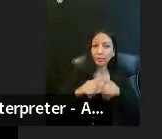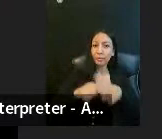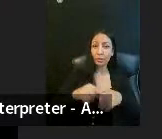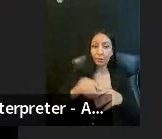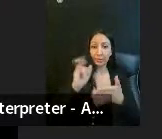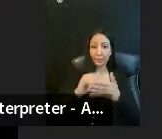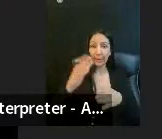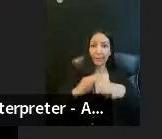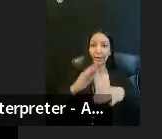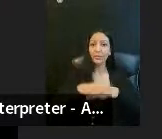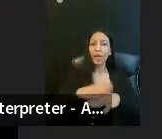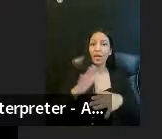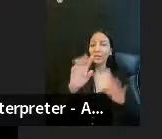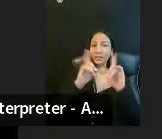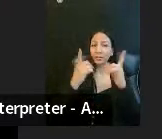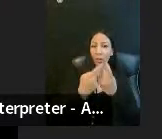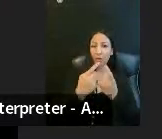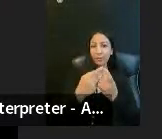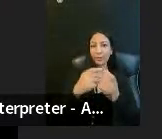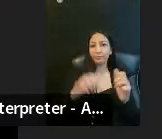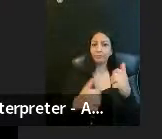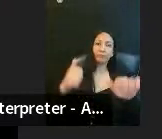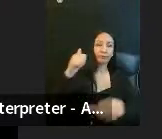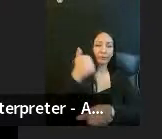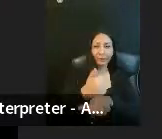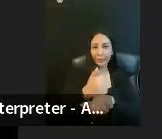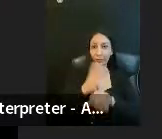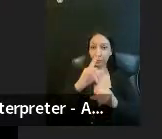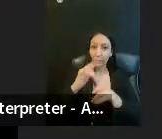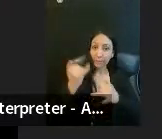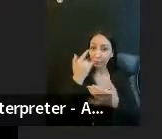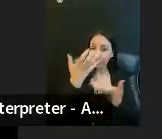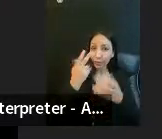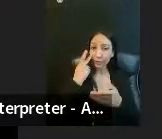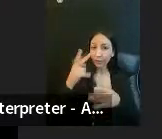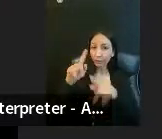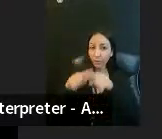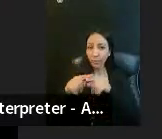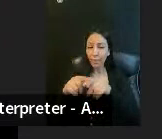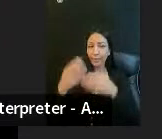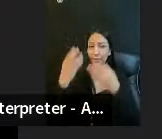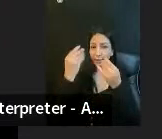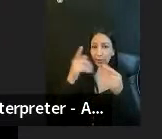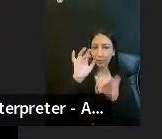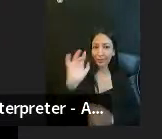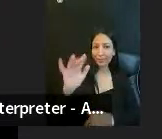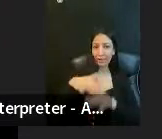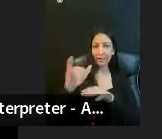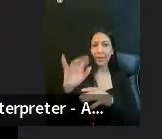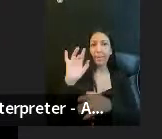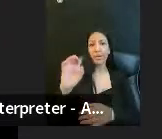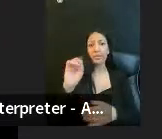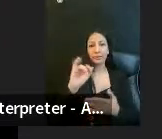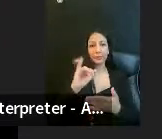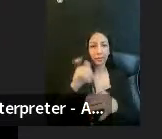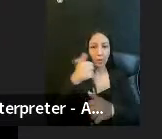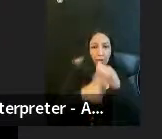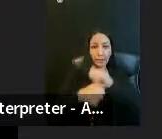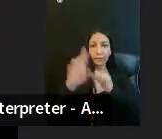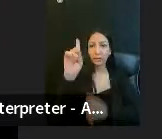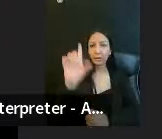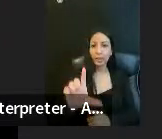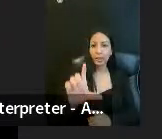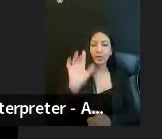based on the department standards. So if you'd like to see the reliability data, you can click on that button that's just under the download